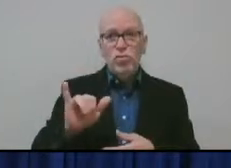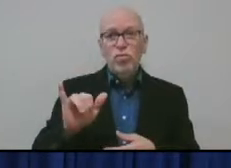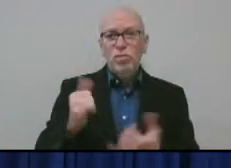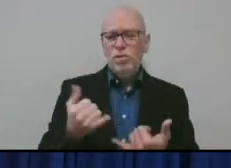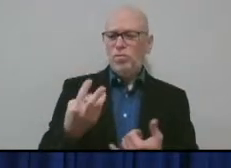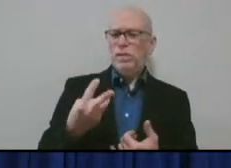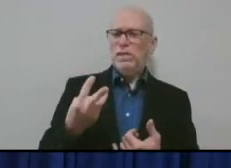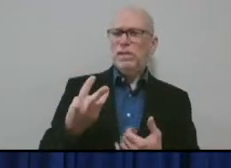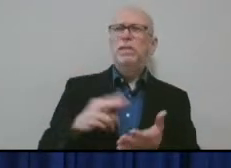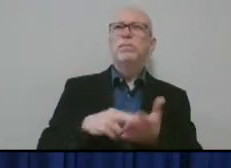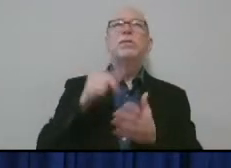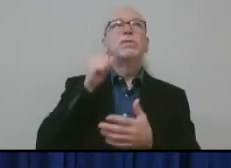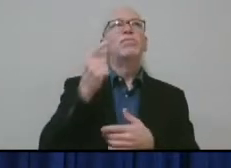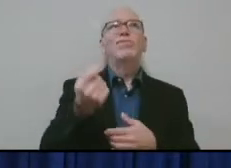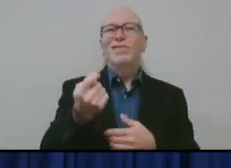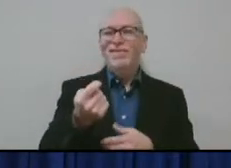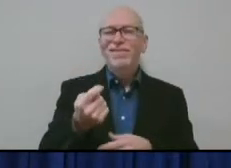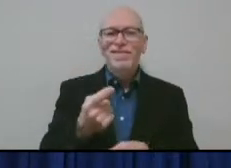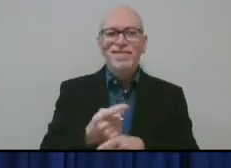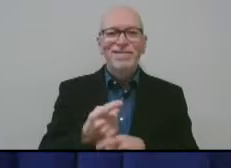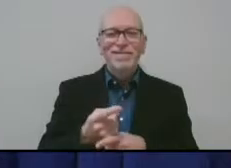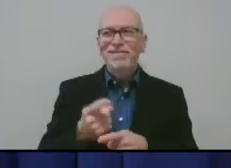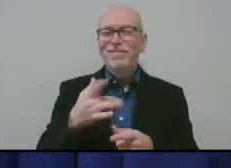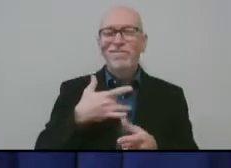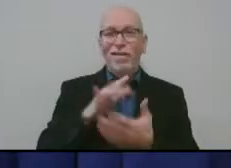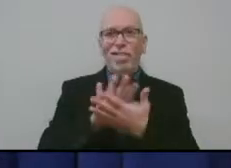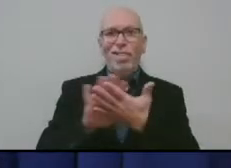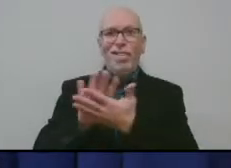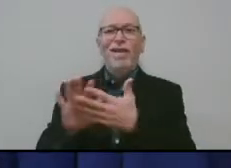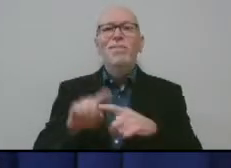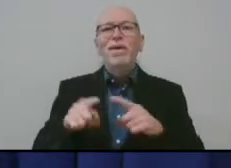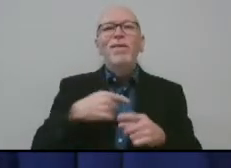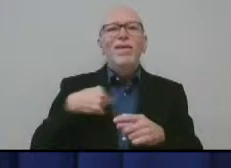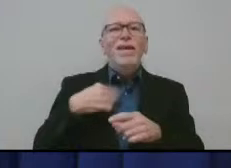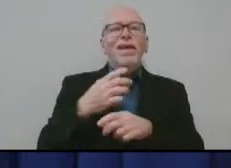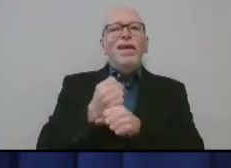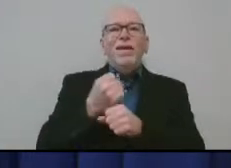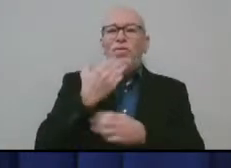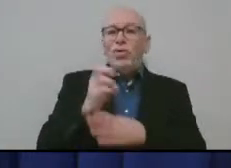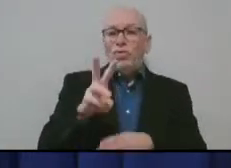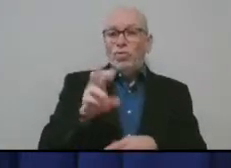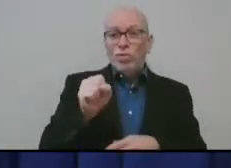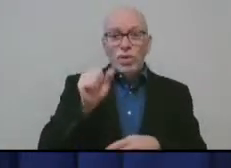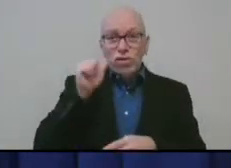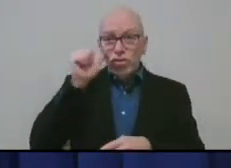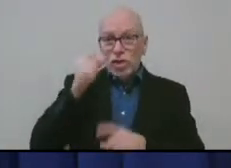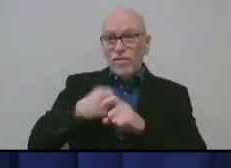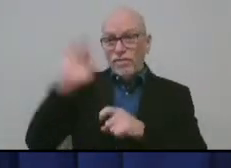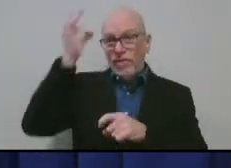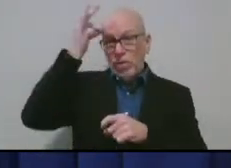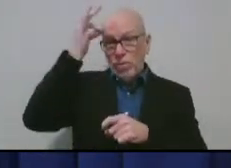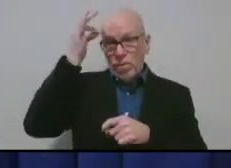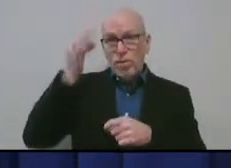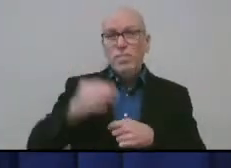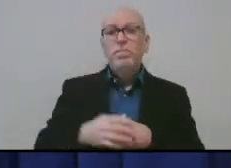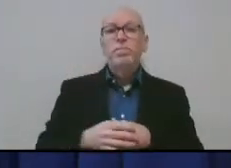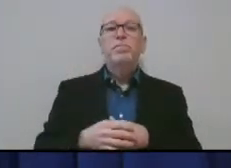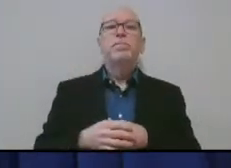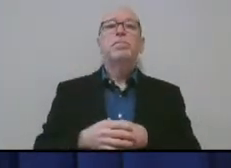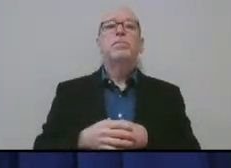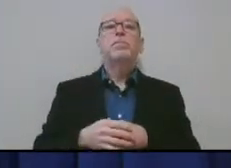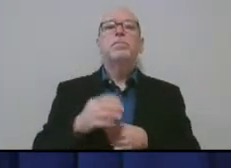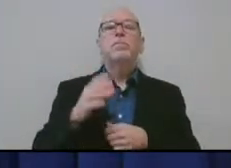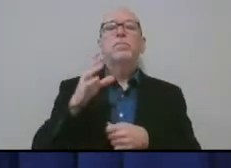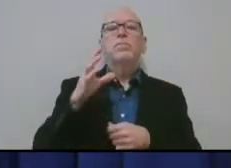right? They all blur together. But we got some pretty good news yesterday from our federal partners, and they, in